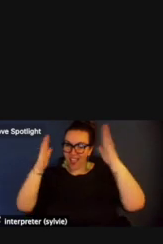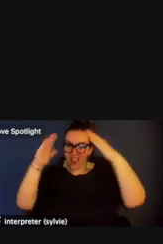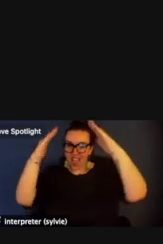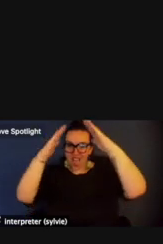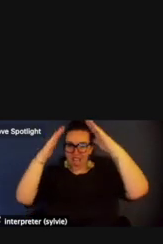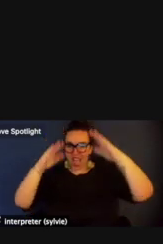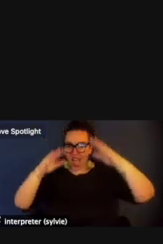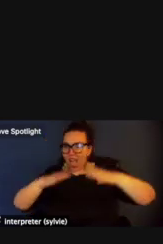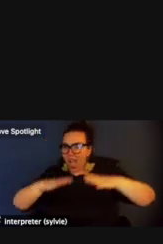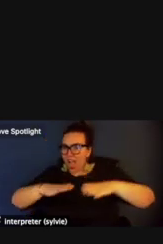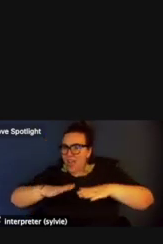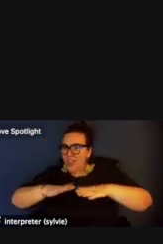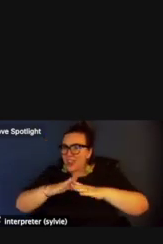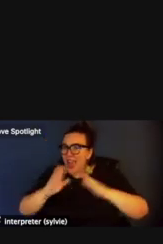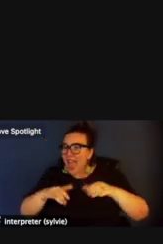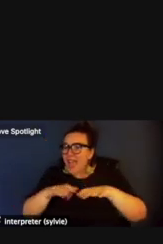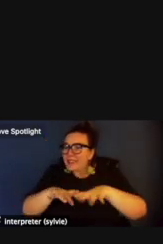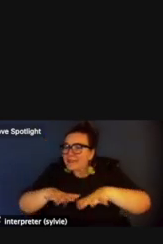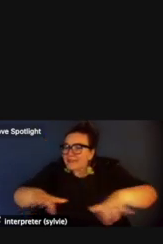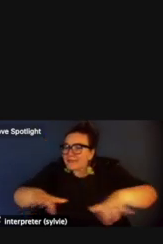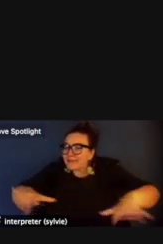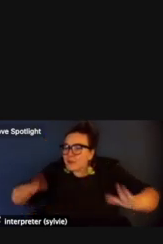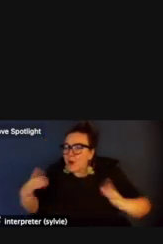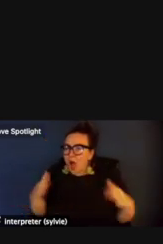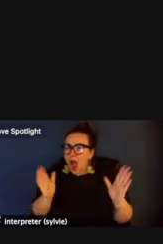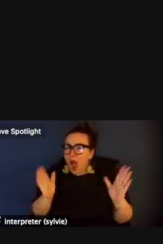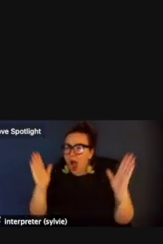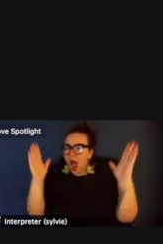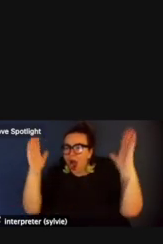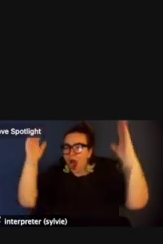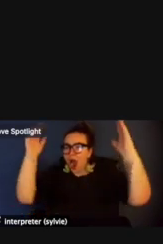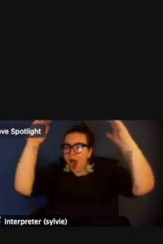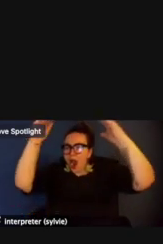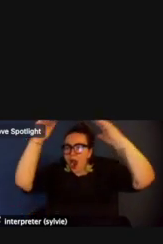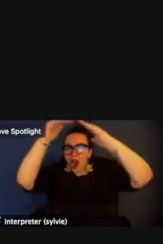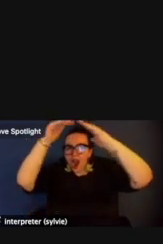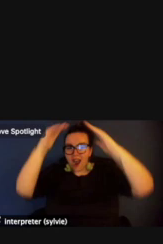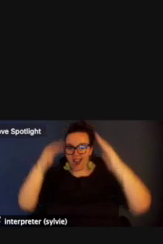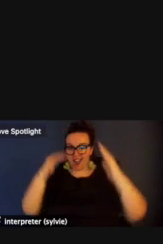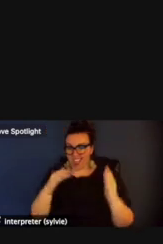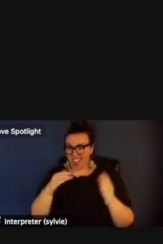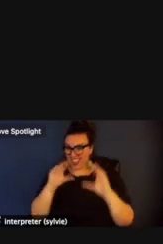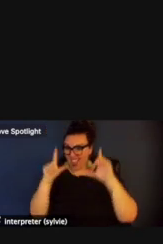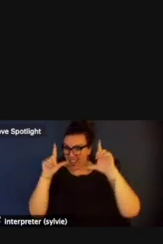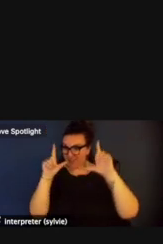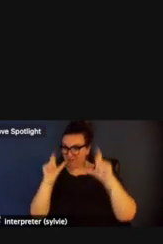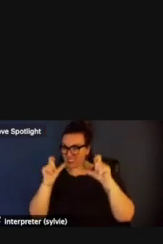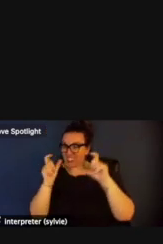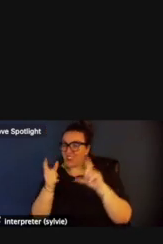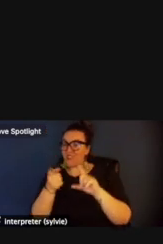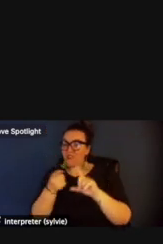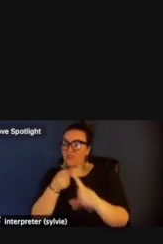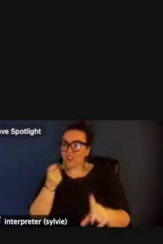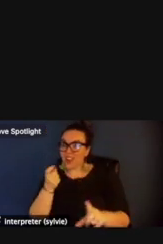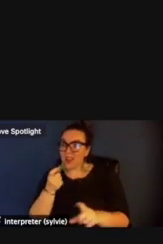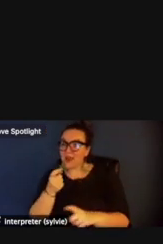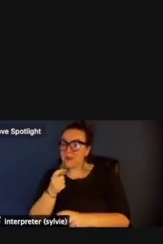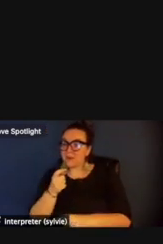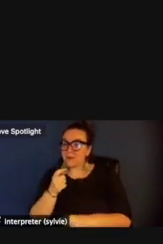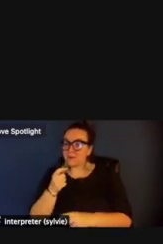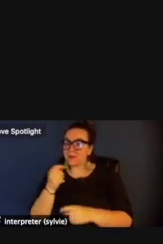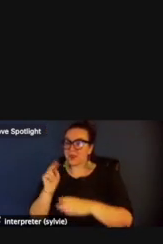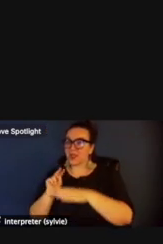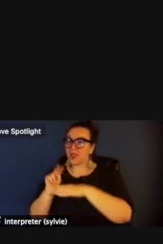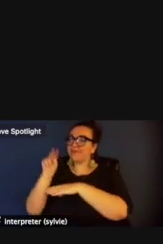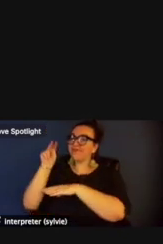of the buildings below. And we took this from, this picture was taken from an overlook